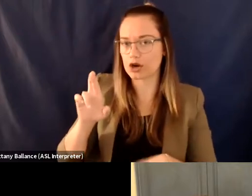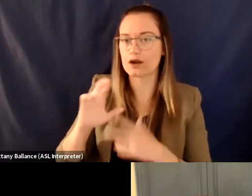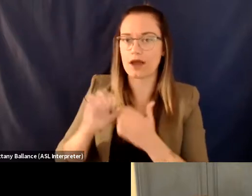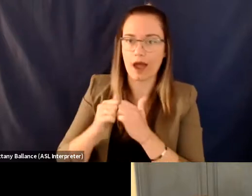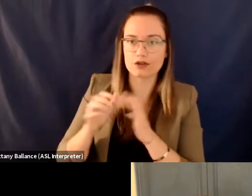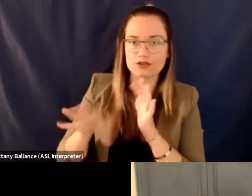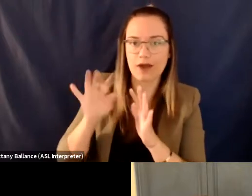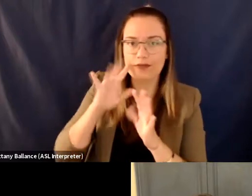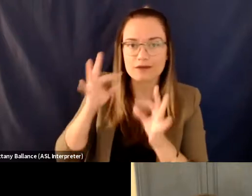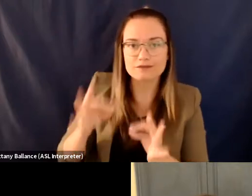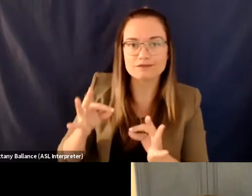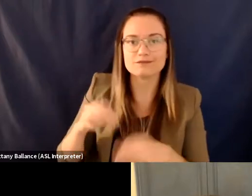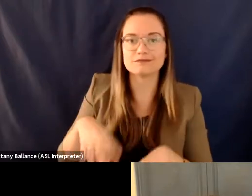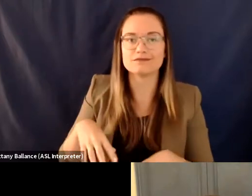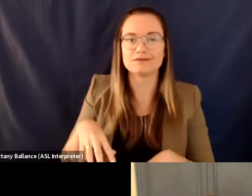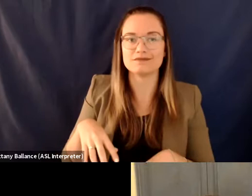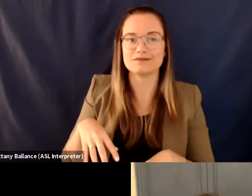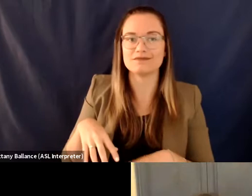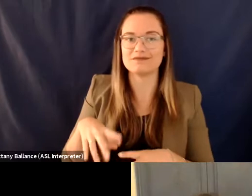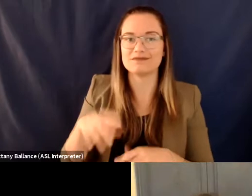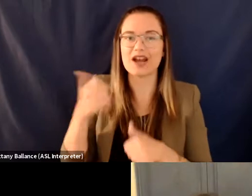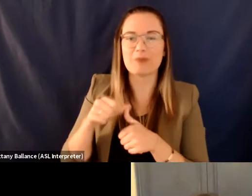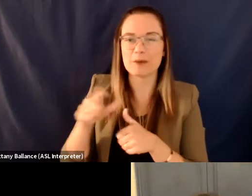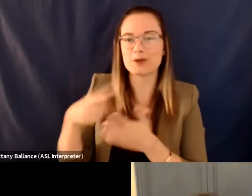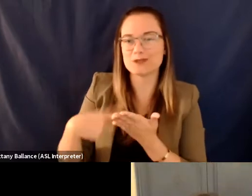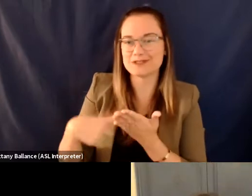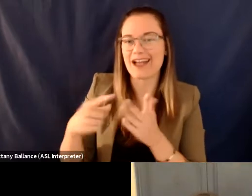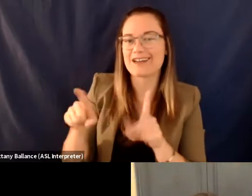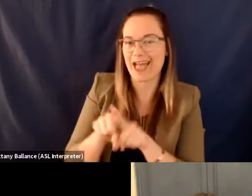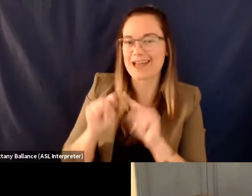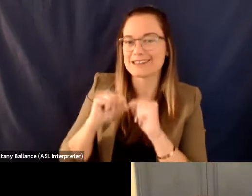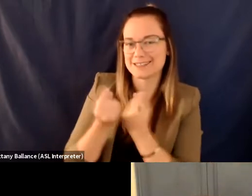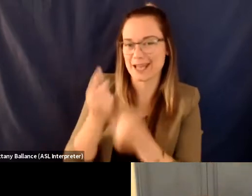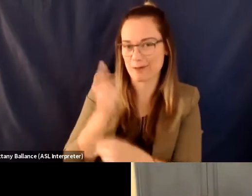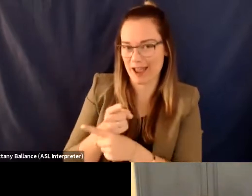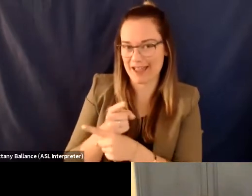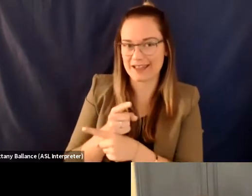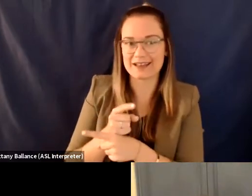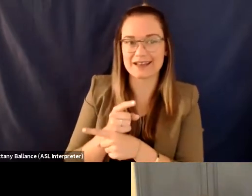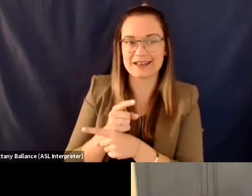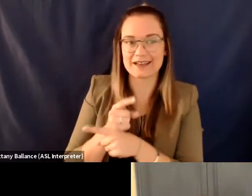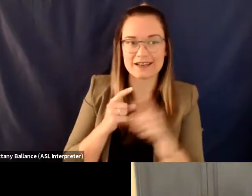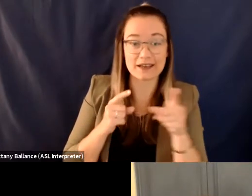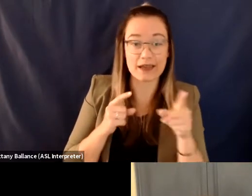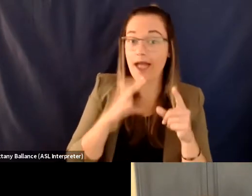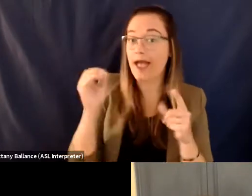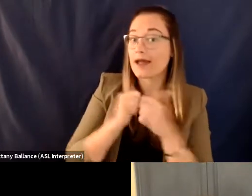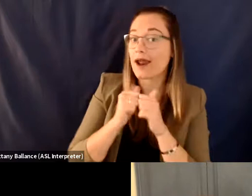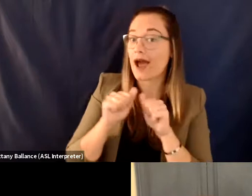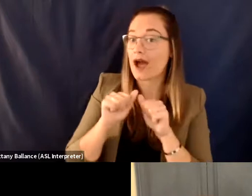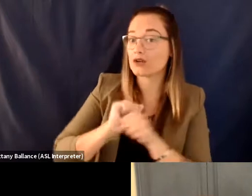that go? You ended up with Apple and A24 as a team. Yeah. And how did the